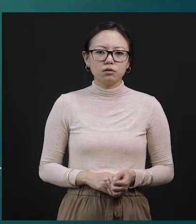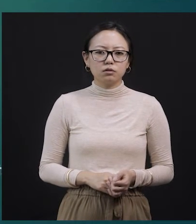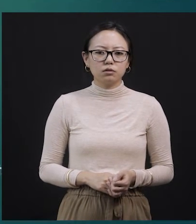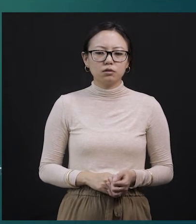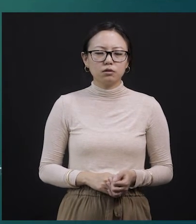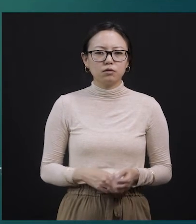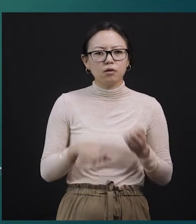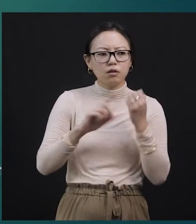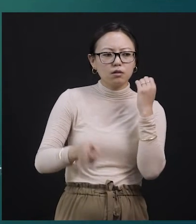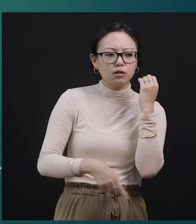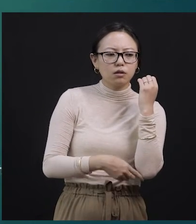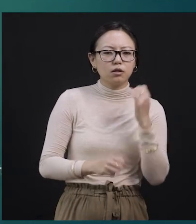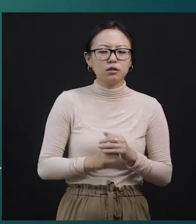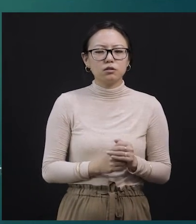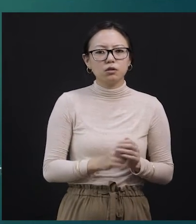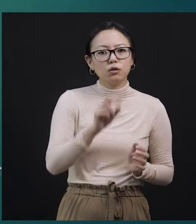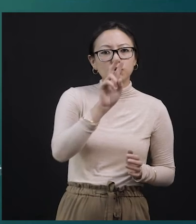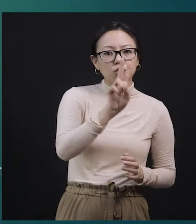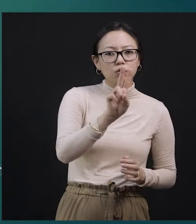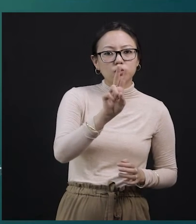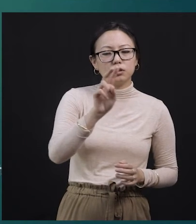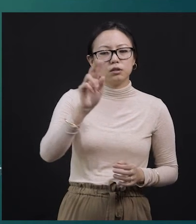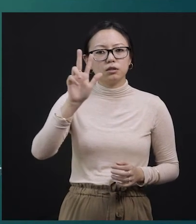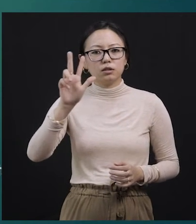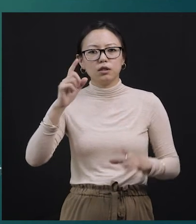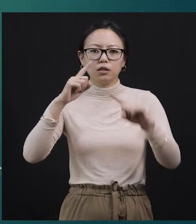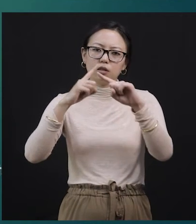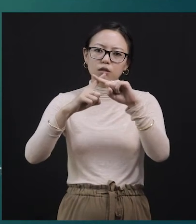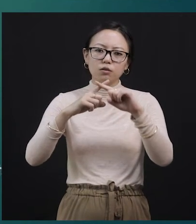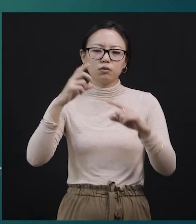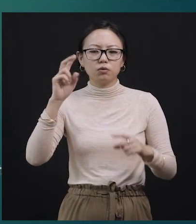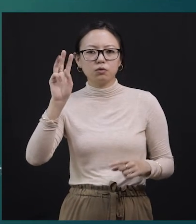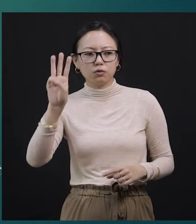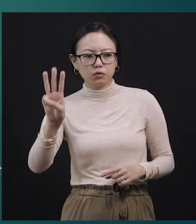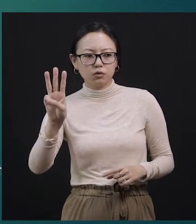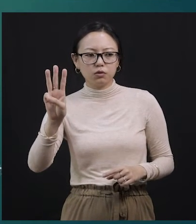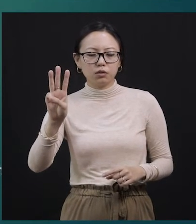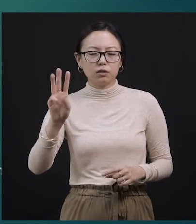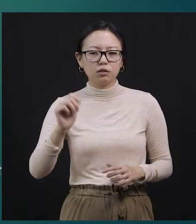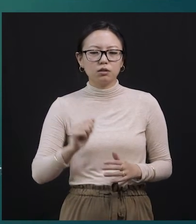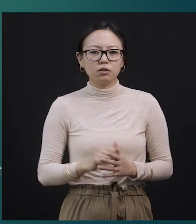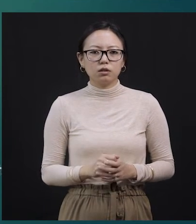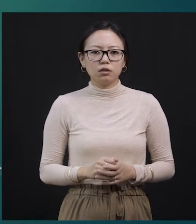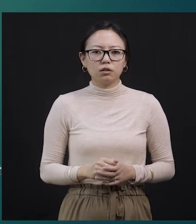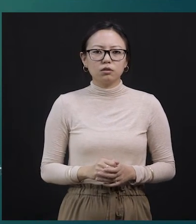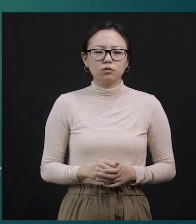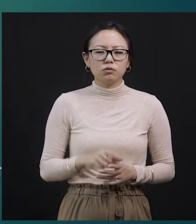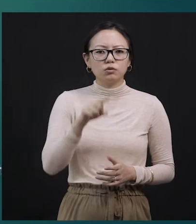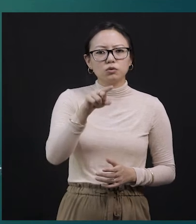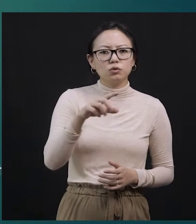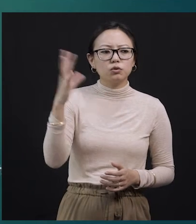next step, you need to multiply 28 into 3. Alright, so when you multiply 28 into 3, you'll